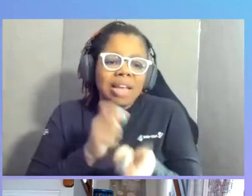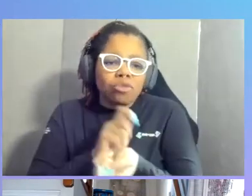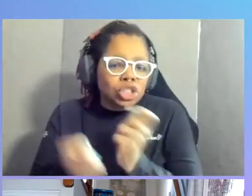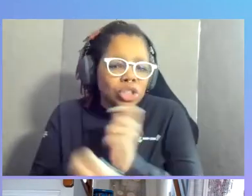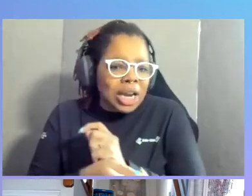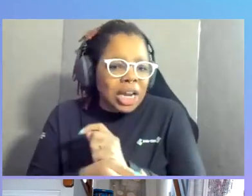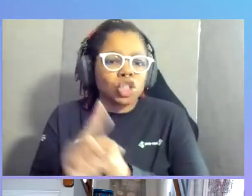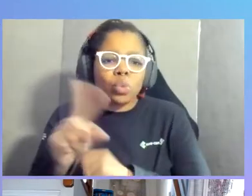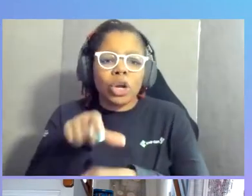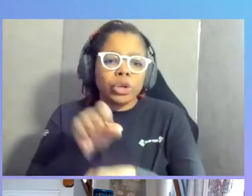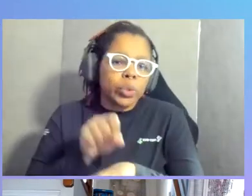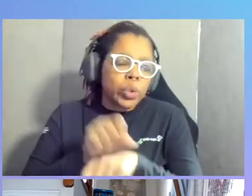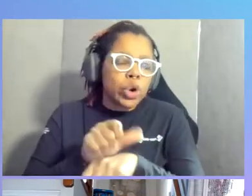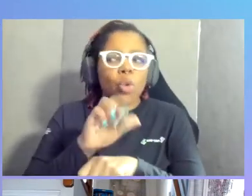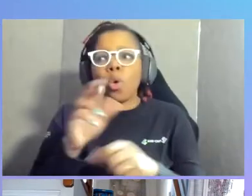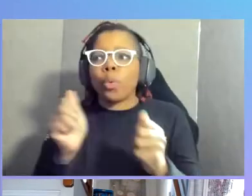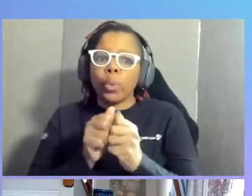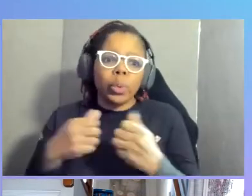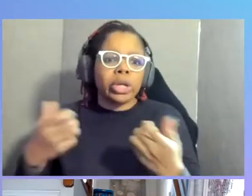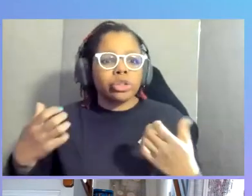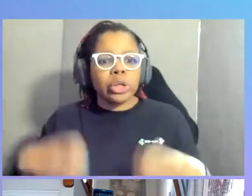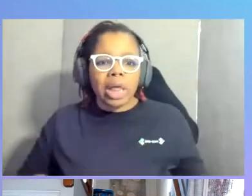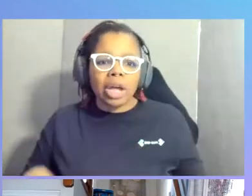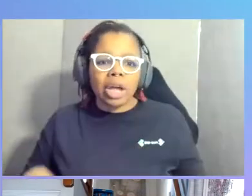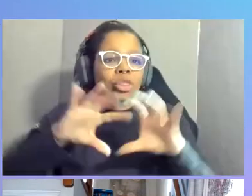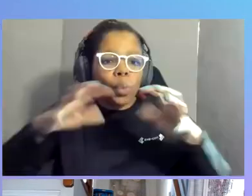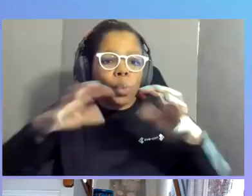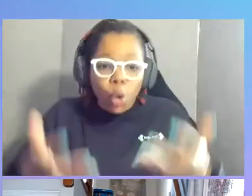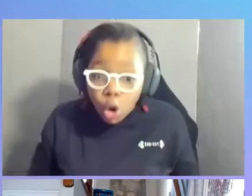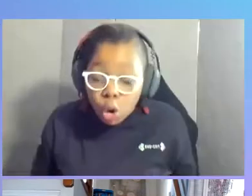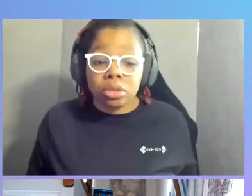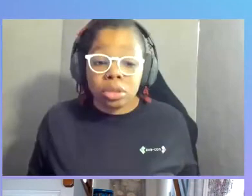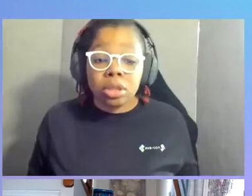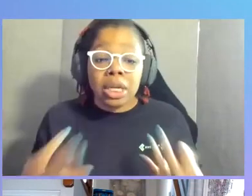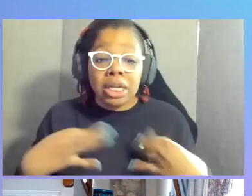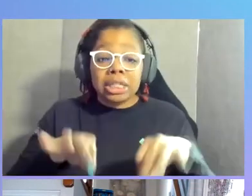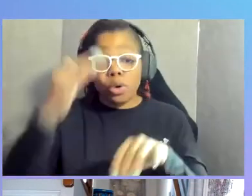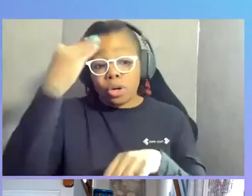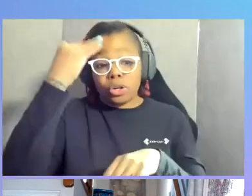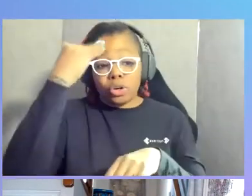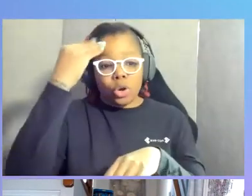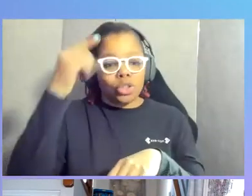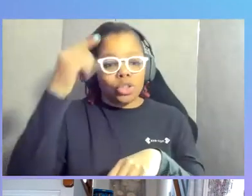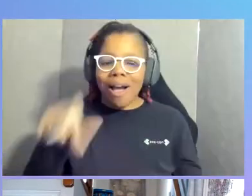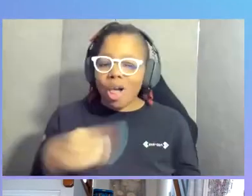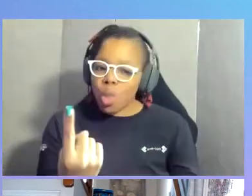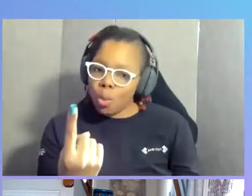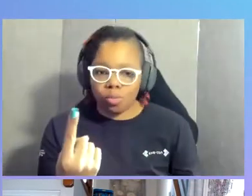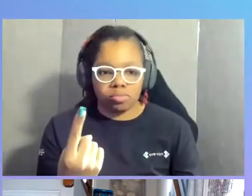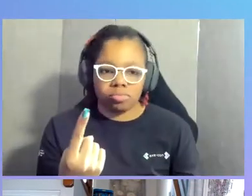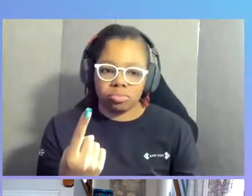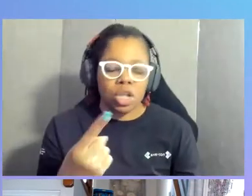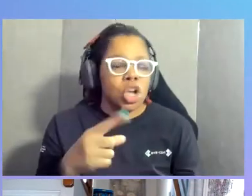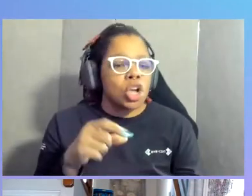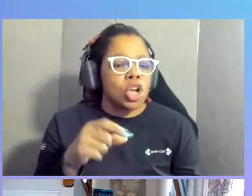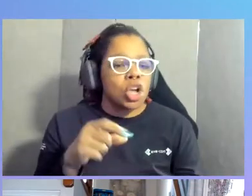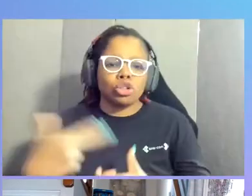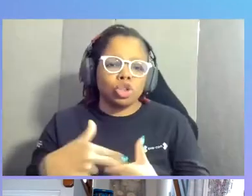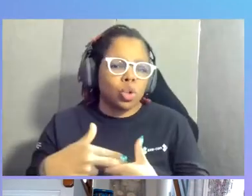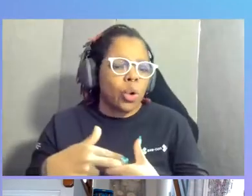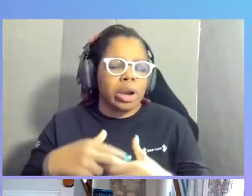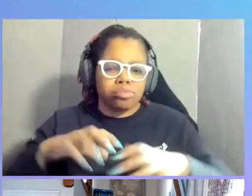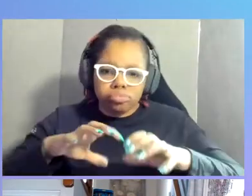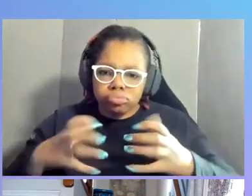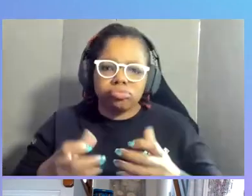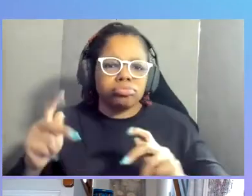where you work or with your clients or just in the world, it is important to know that you are not alone. You are joining a legacy of people who have been